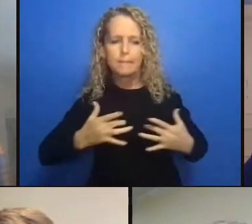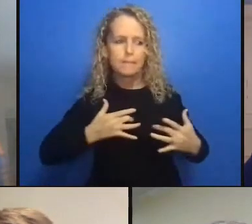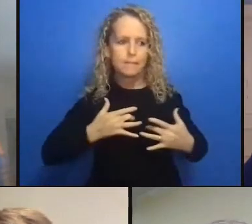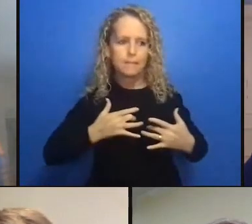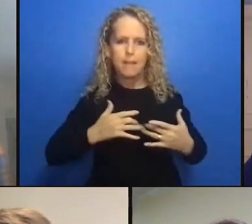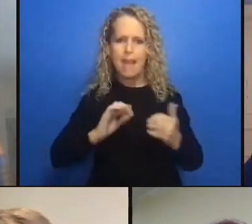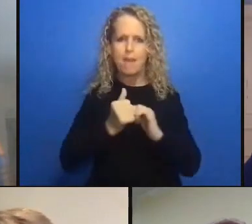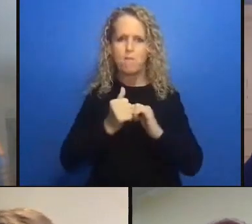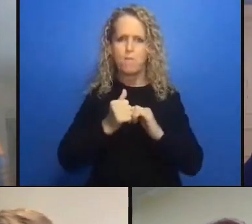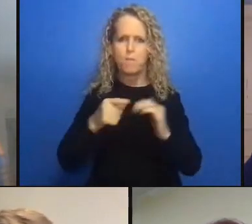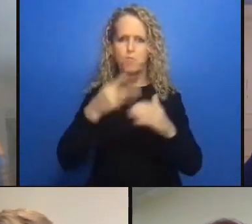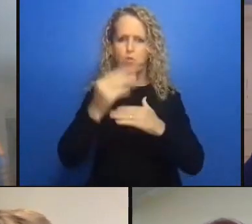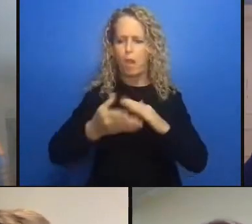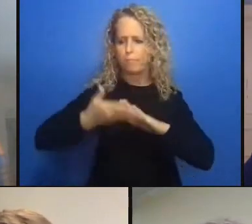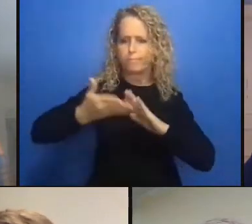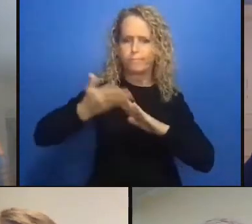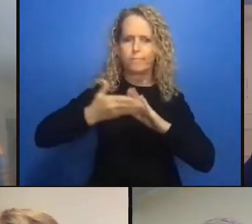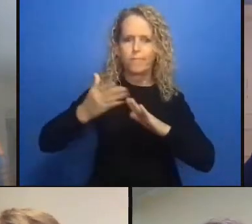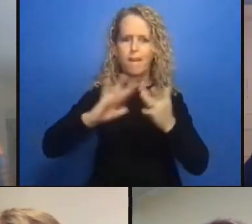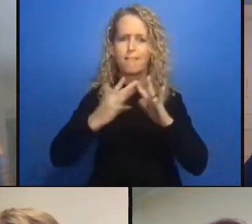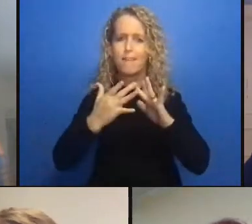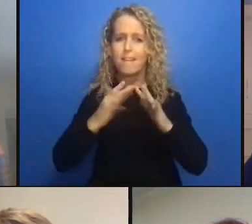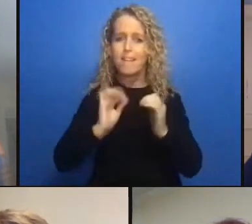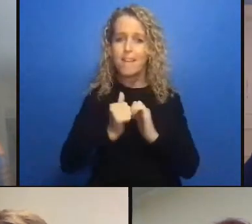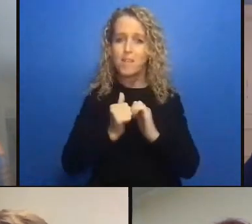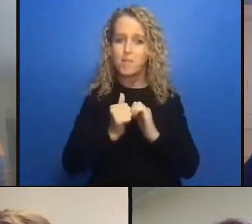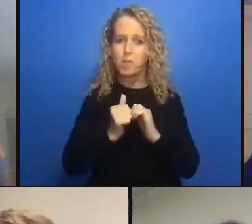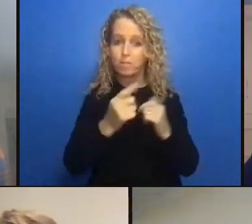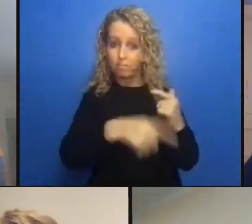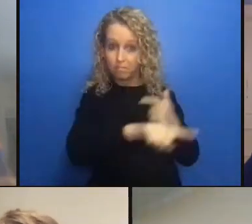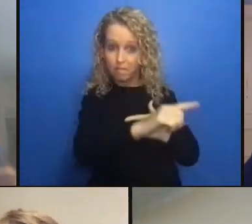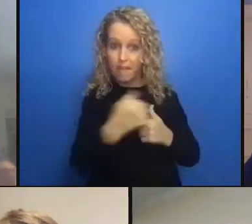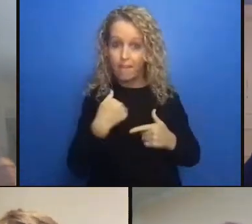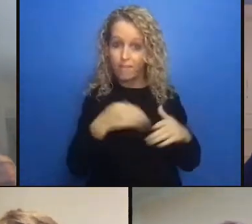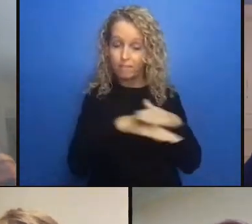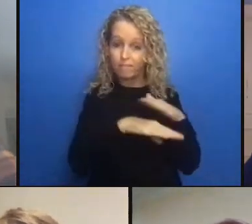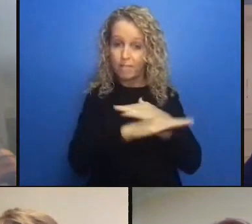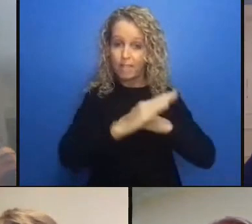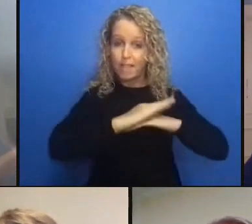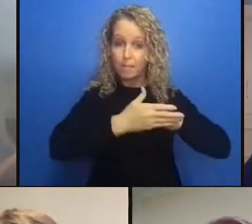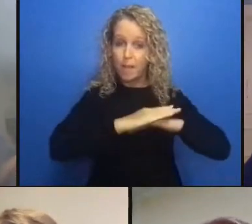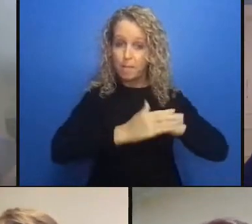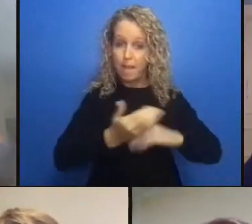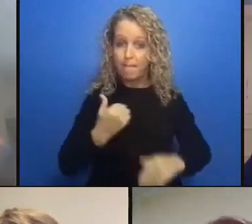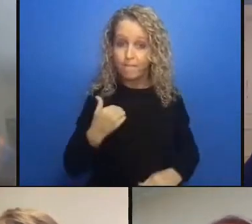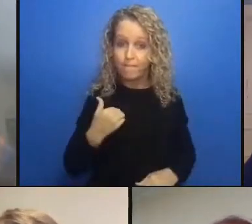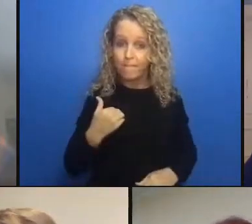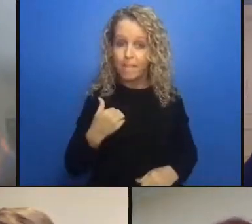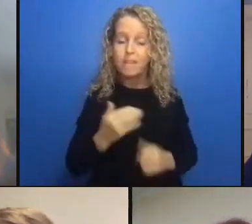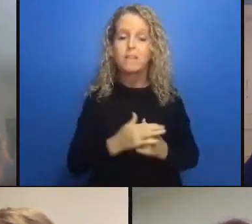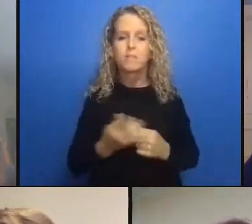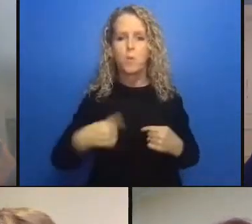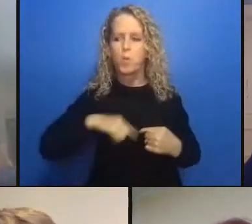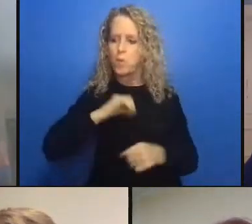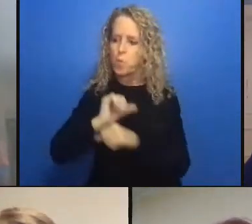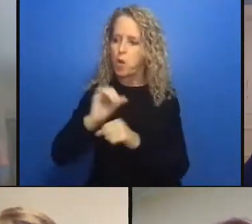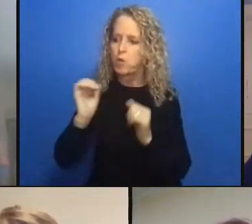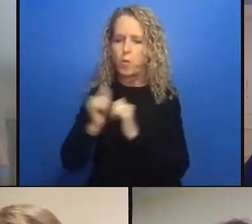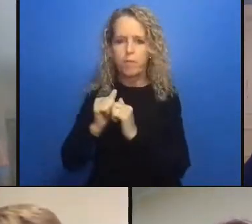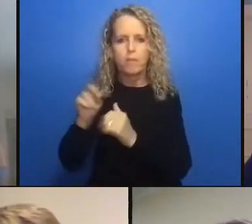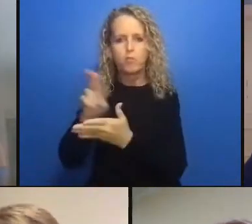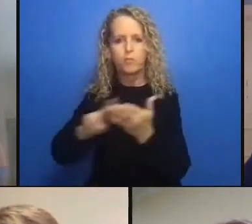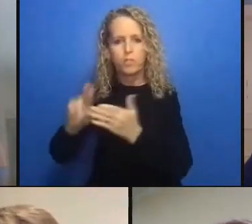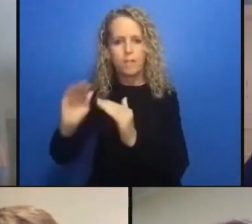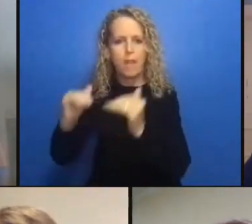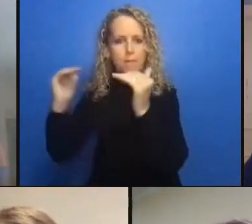didn't know if all of these students could actually have access to a laptop. So we worked with University Advancement, and an anonymous donor, and to this